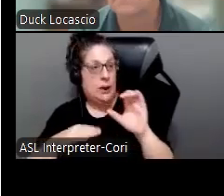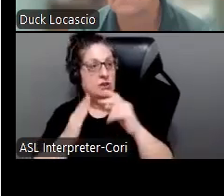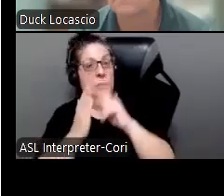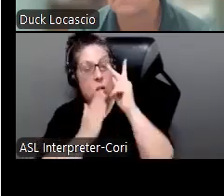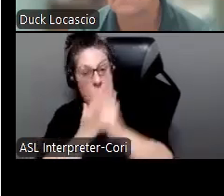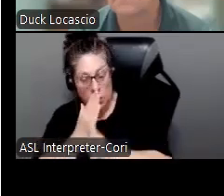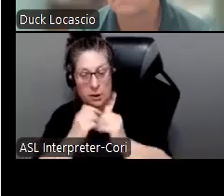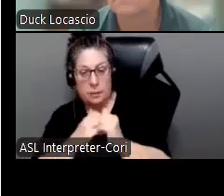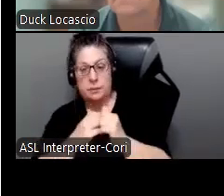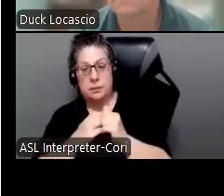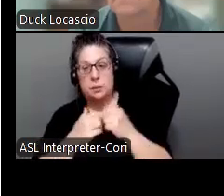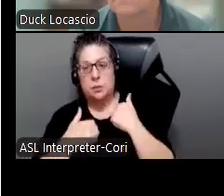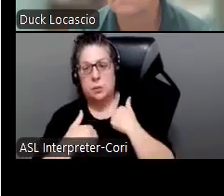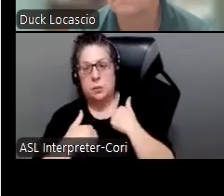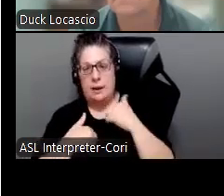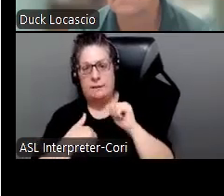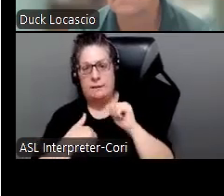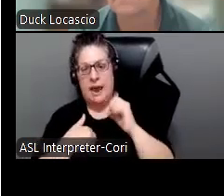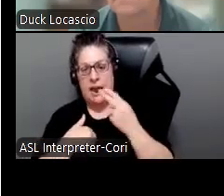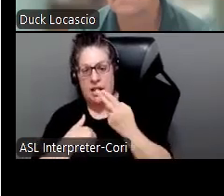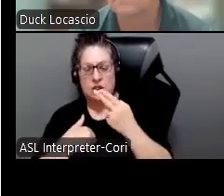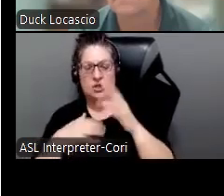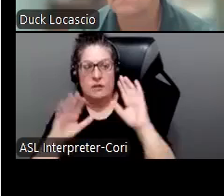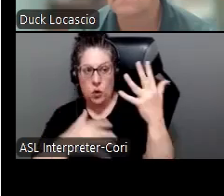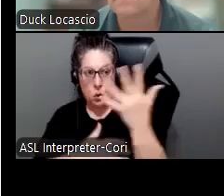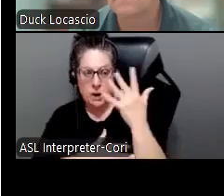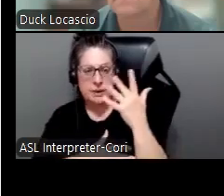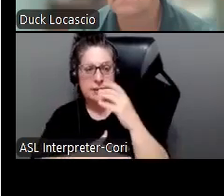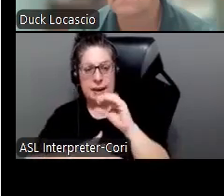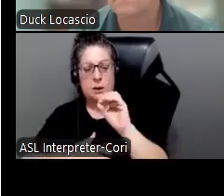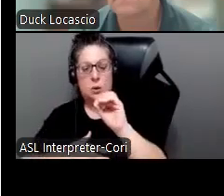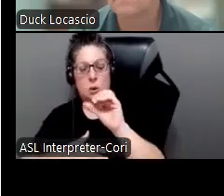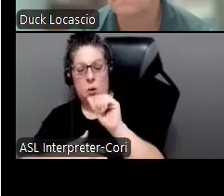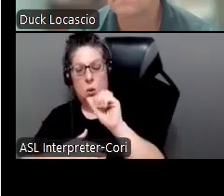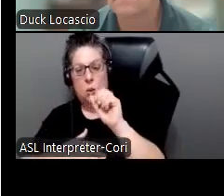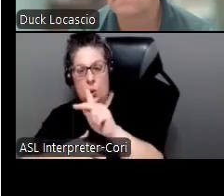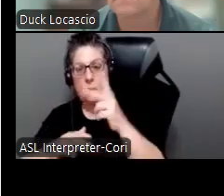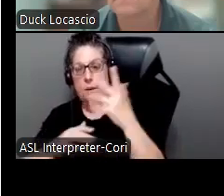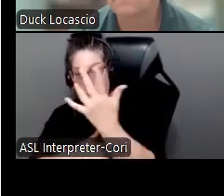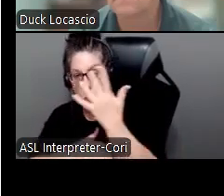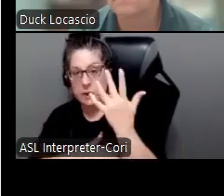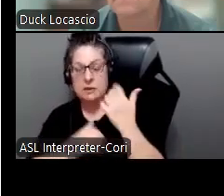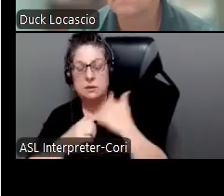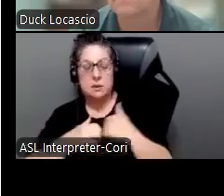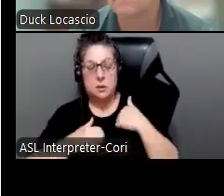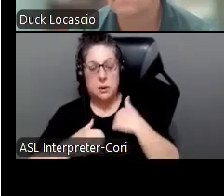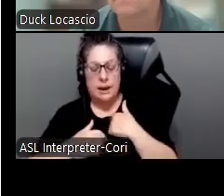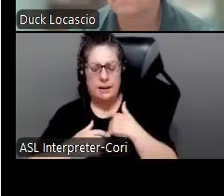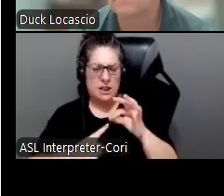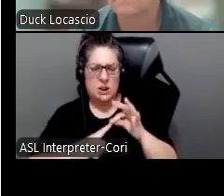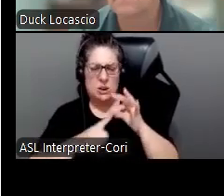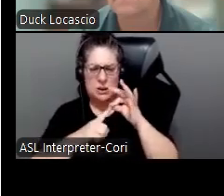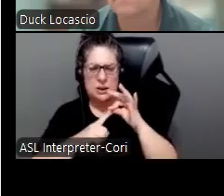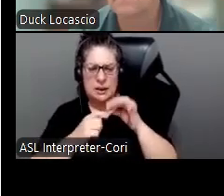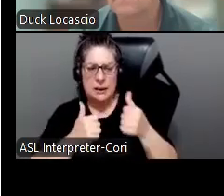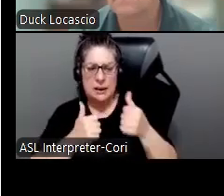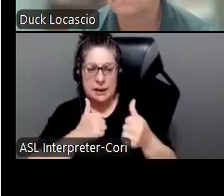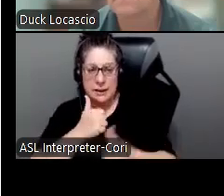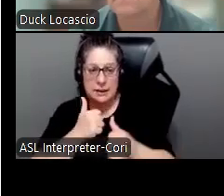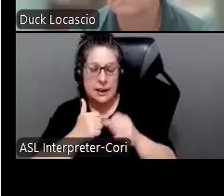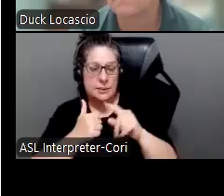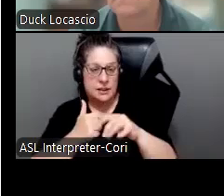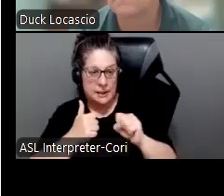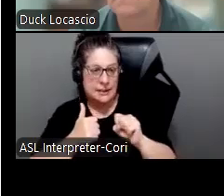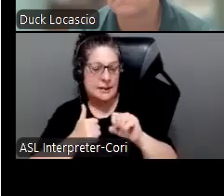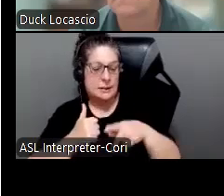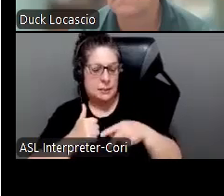have ash forest and oak forest. We have a unique subspecies of pine